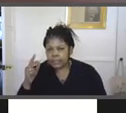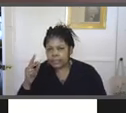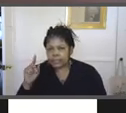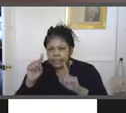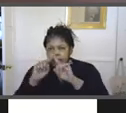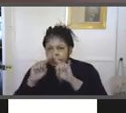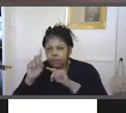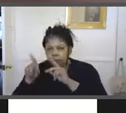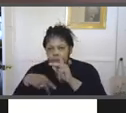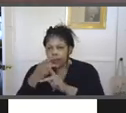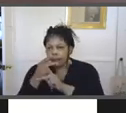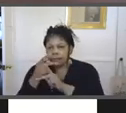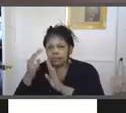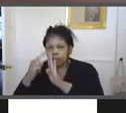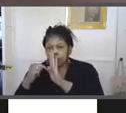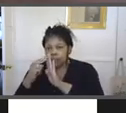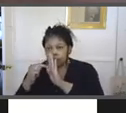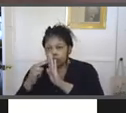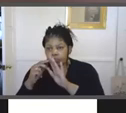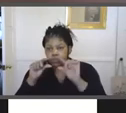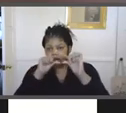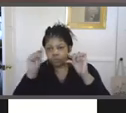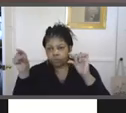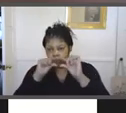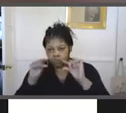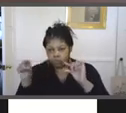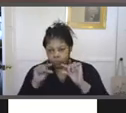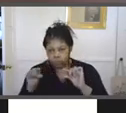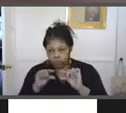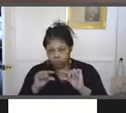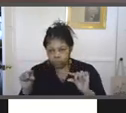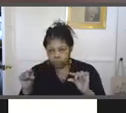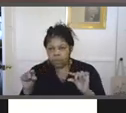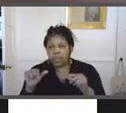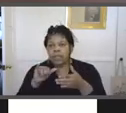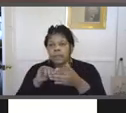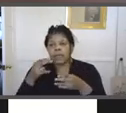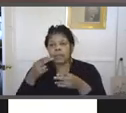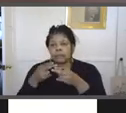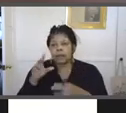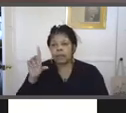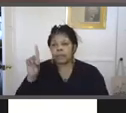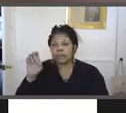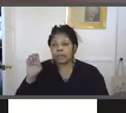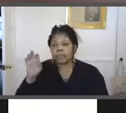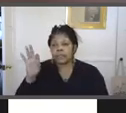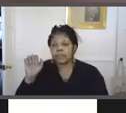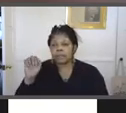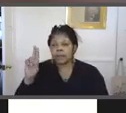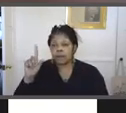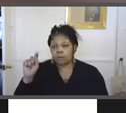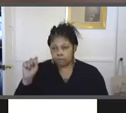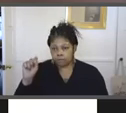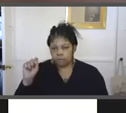of brushes. And what you see here are some of the default brushes. At the bottom down here, we have the